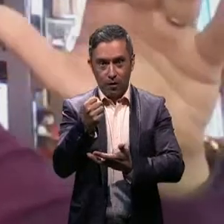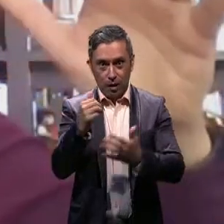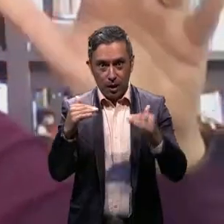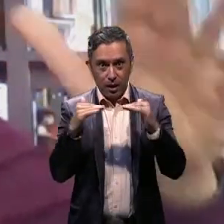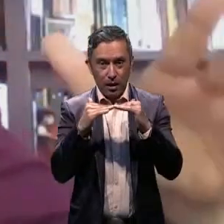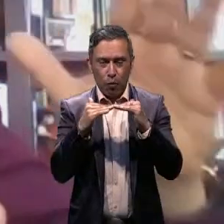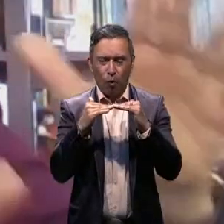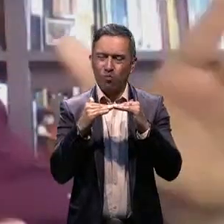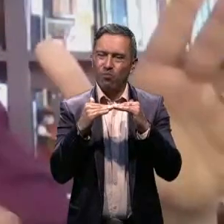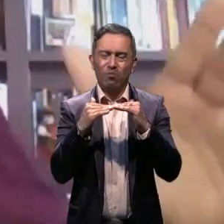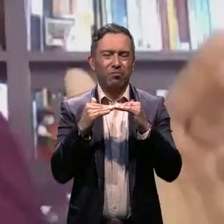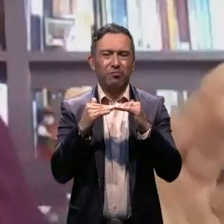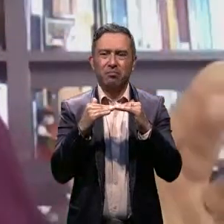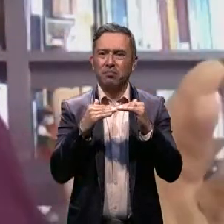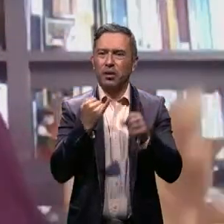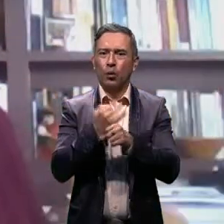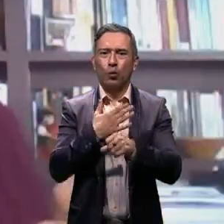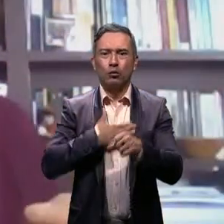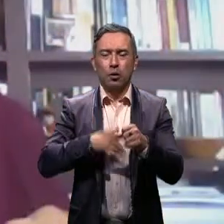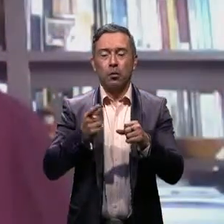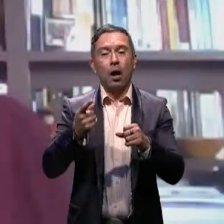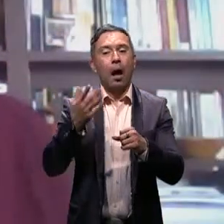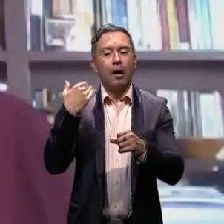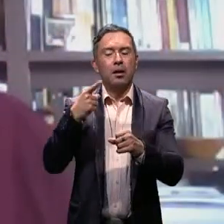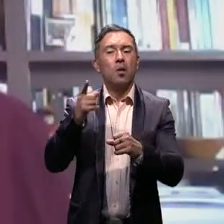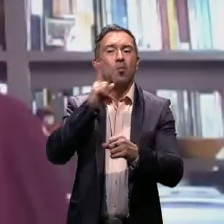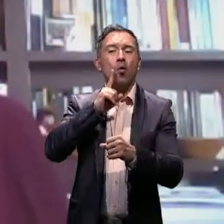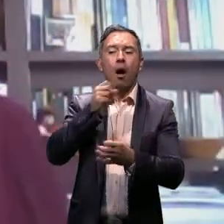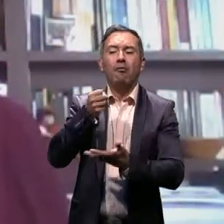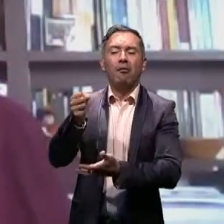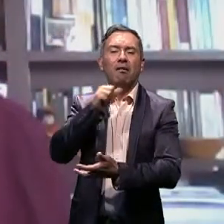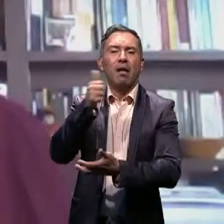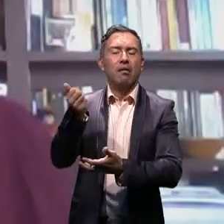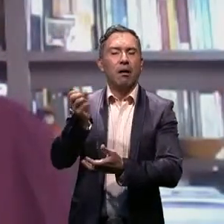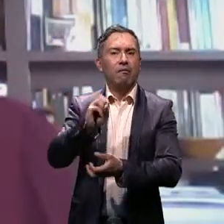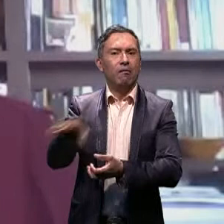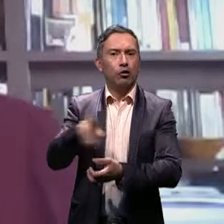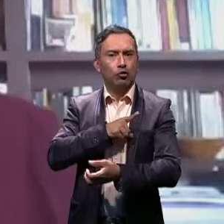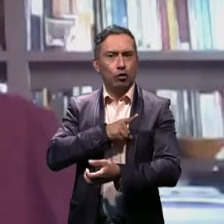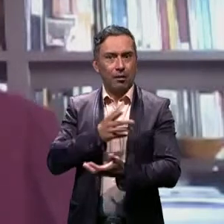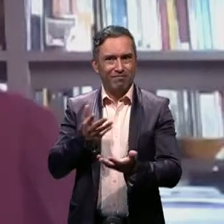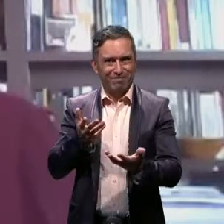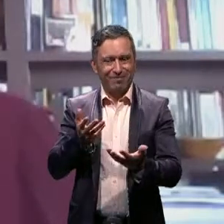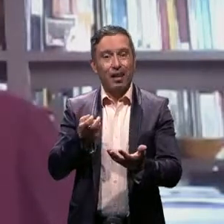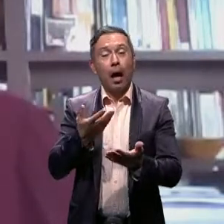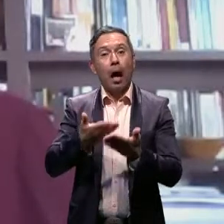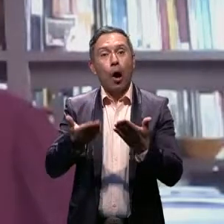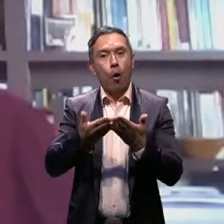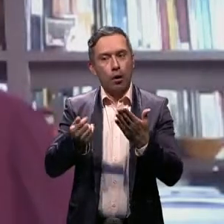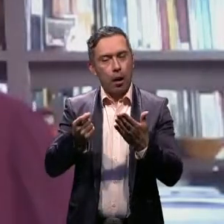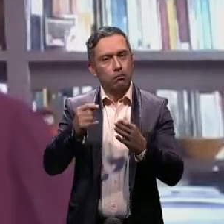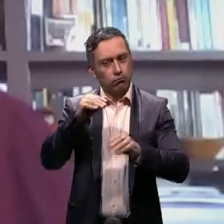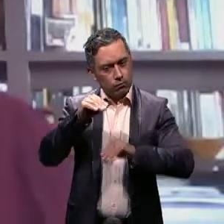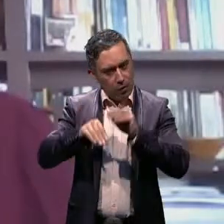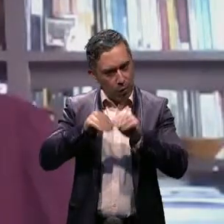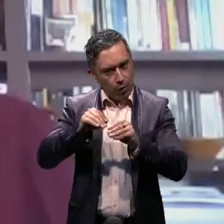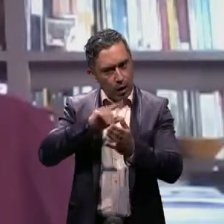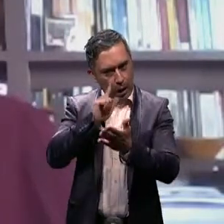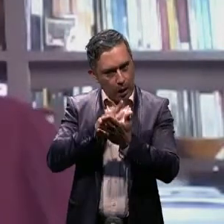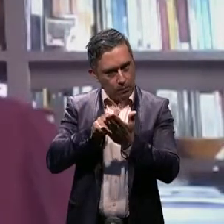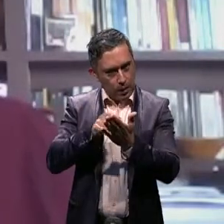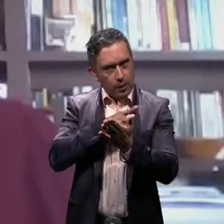because typically they have, women have no resources. So we